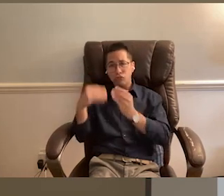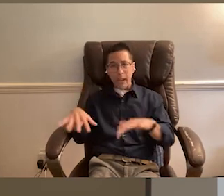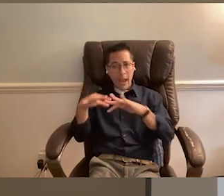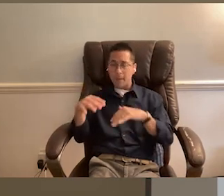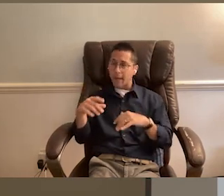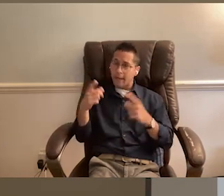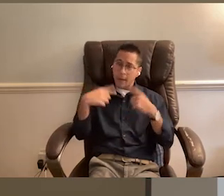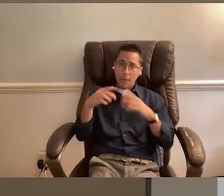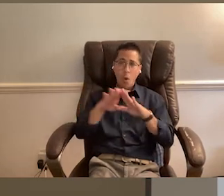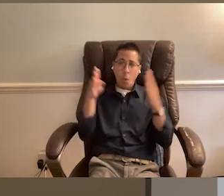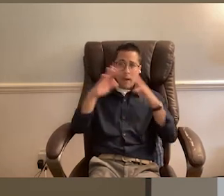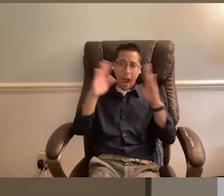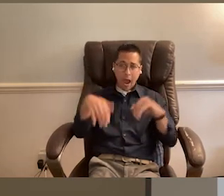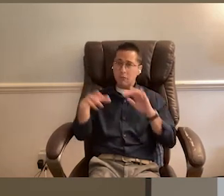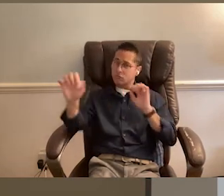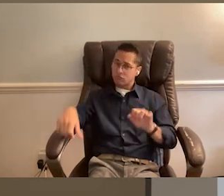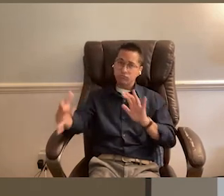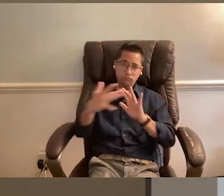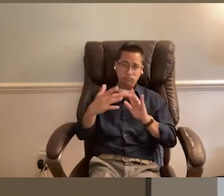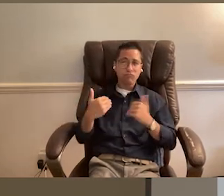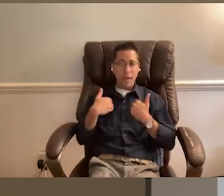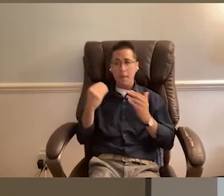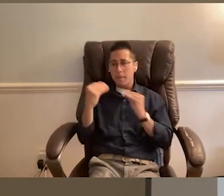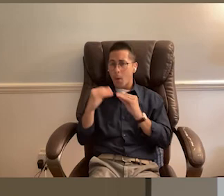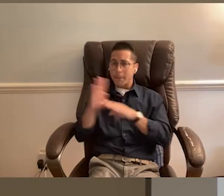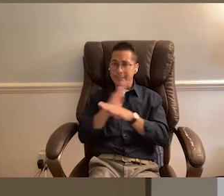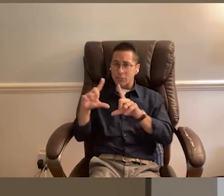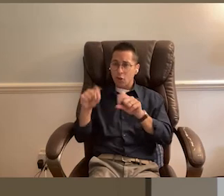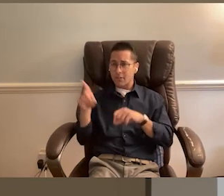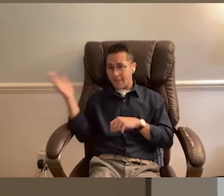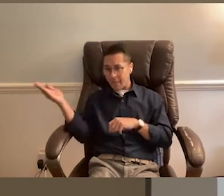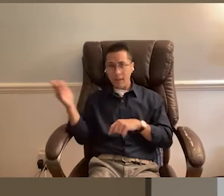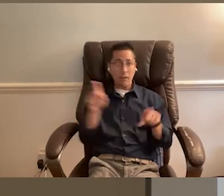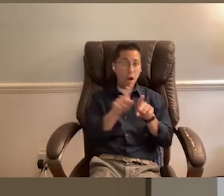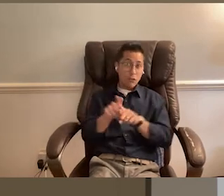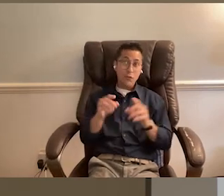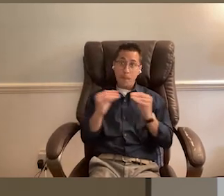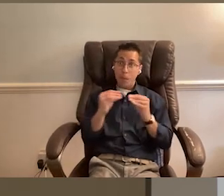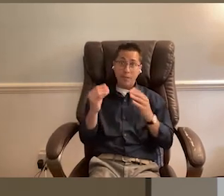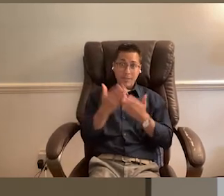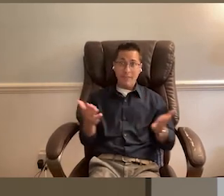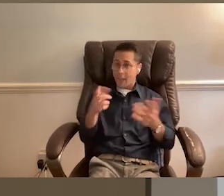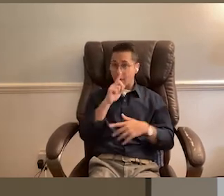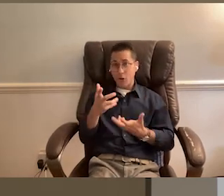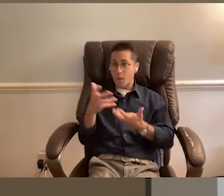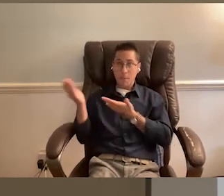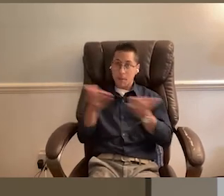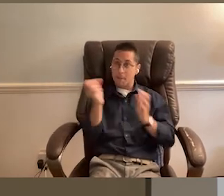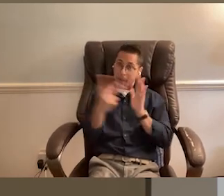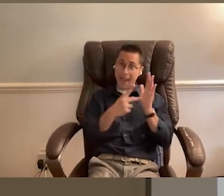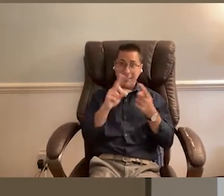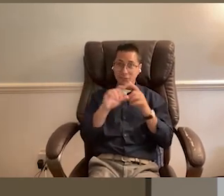into. So I'm very much like, it very much depends, which is why I'm not afraid to refer families to other programs if they're like, I'm